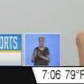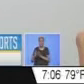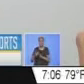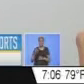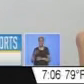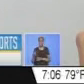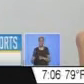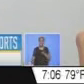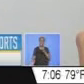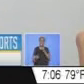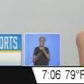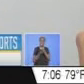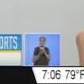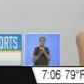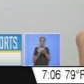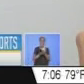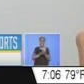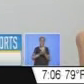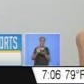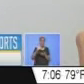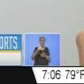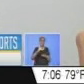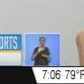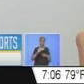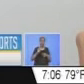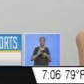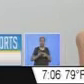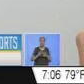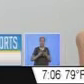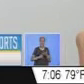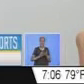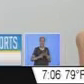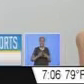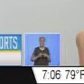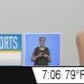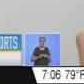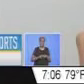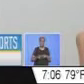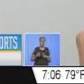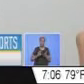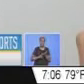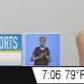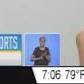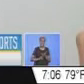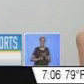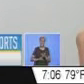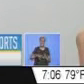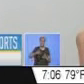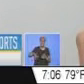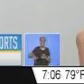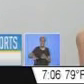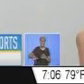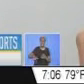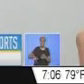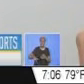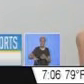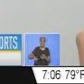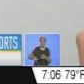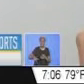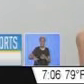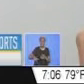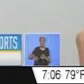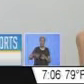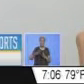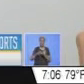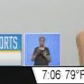issue additional cleanup contracts. And the latest structure assessments reveal that of